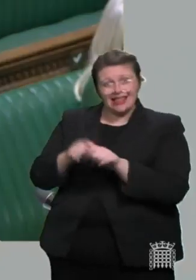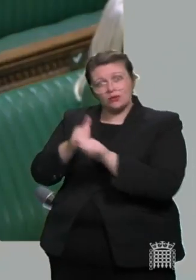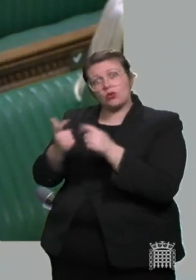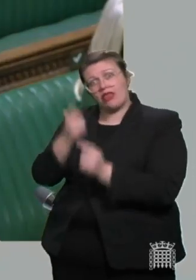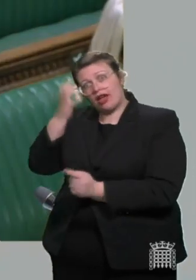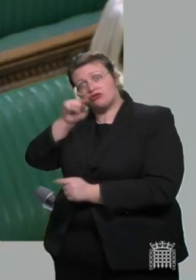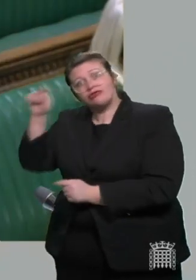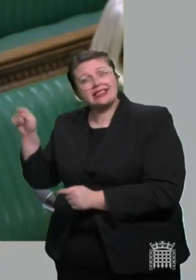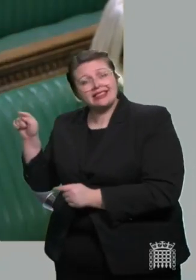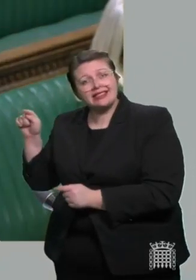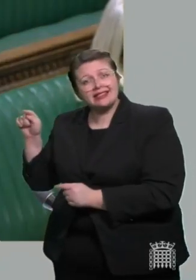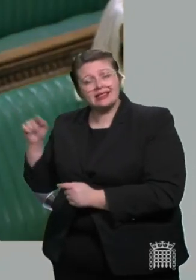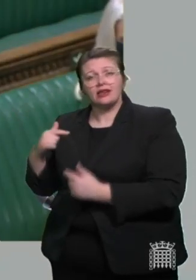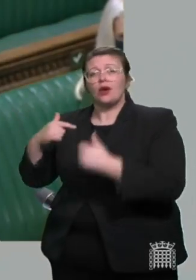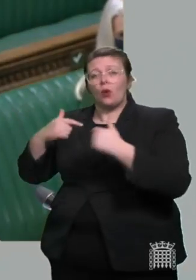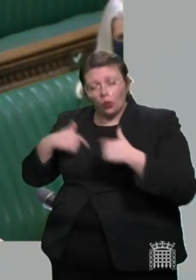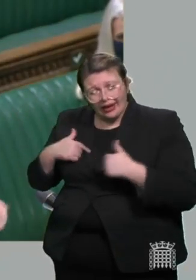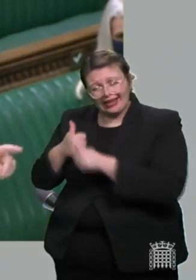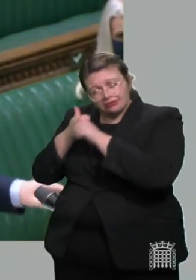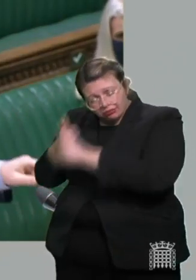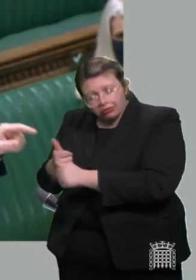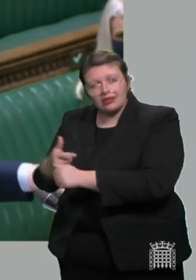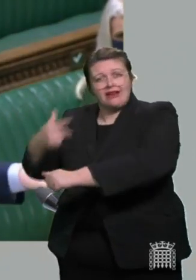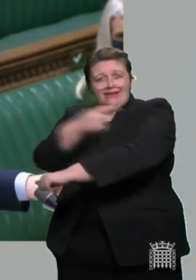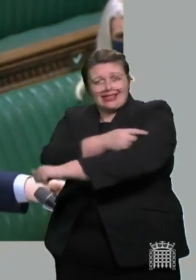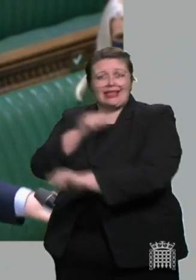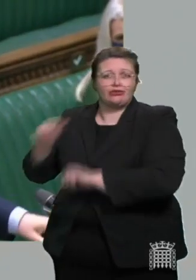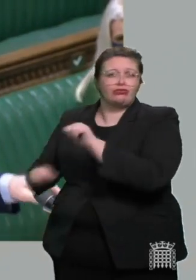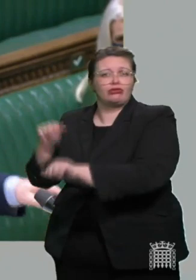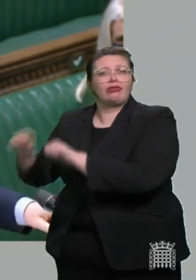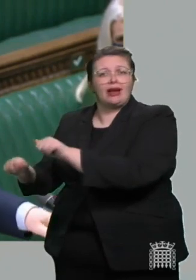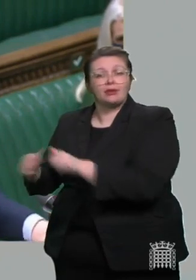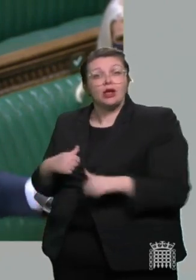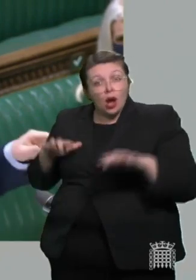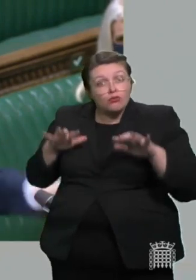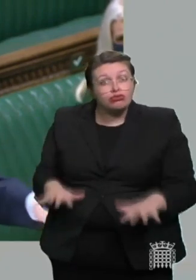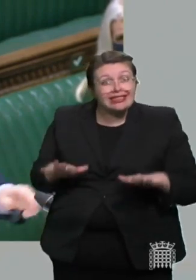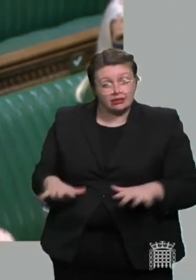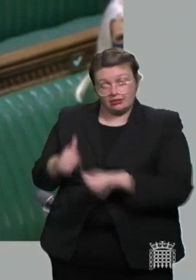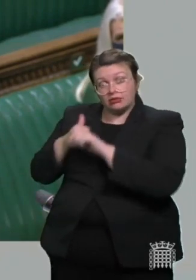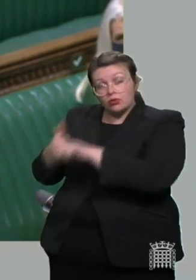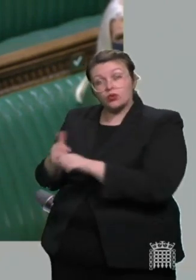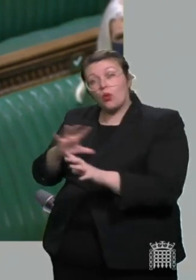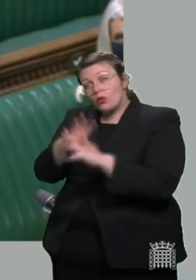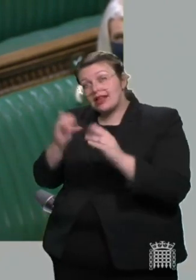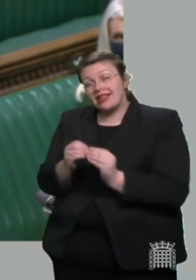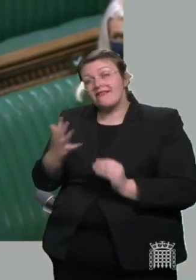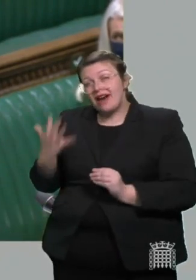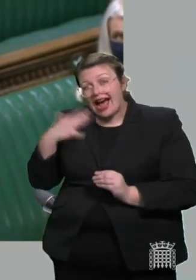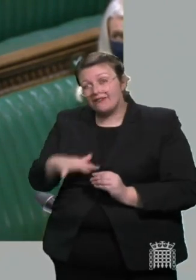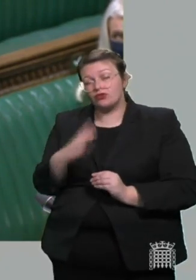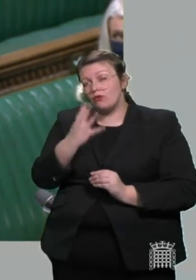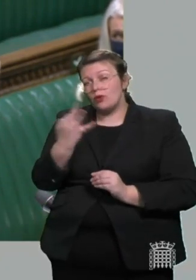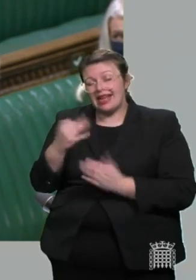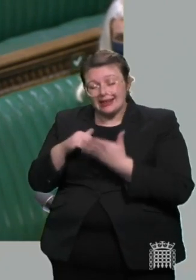by the way, through a massive vaccination programme, to which the people of this country have contributed £548 million,